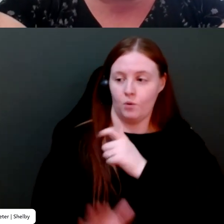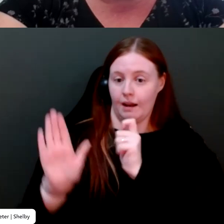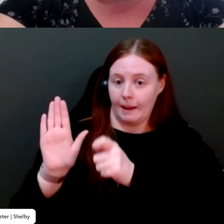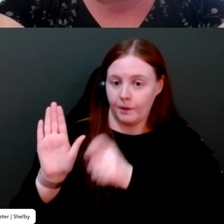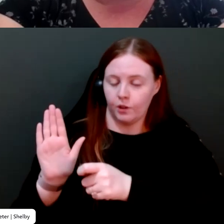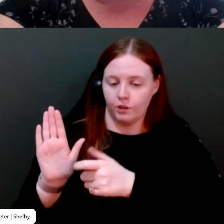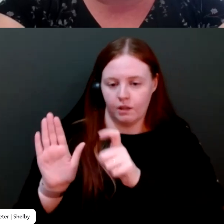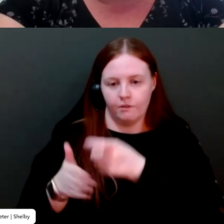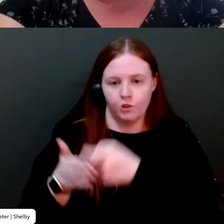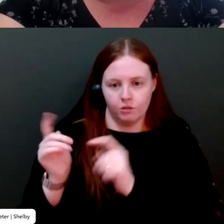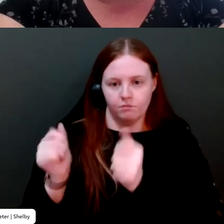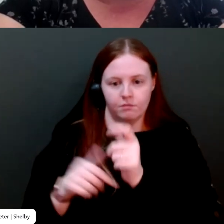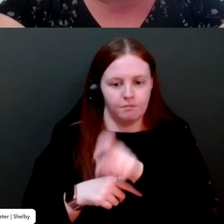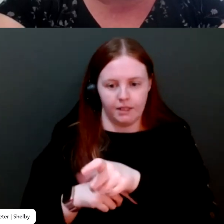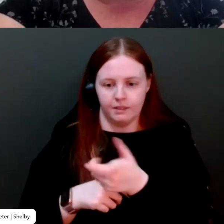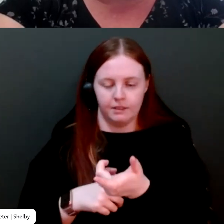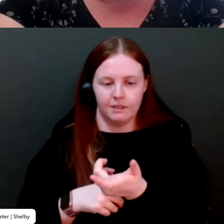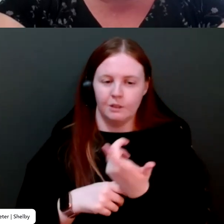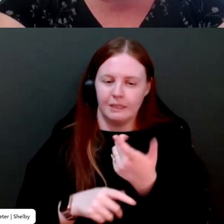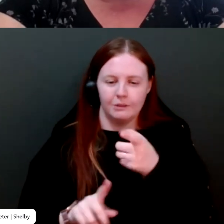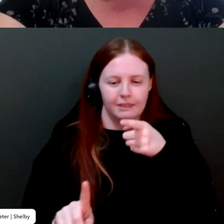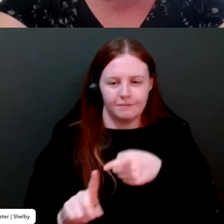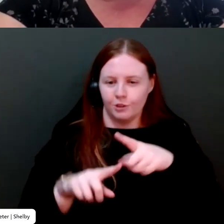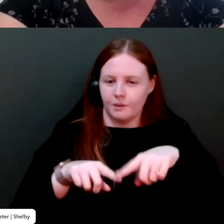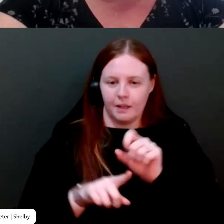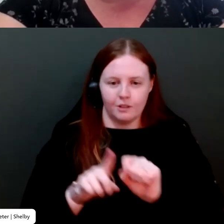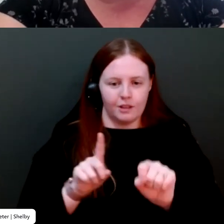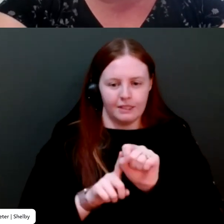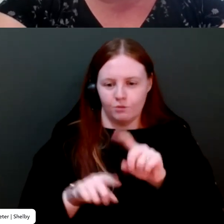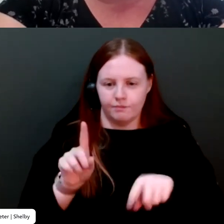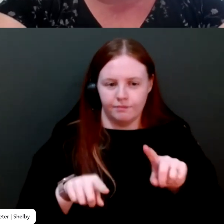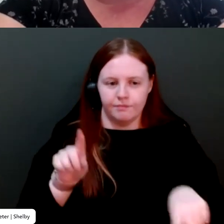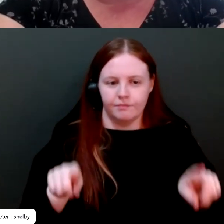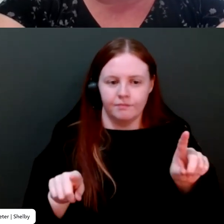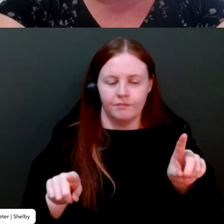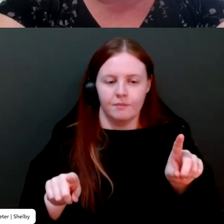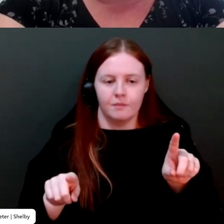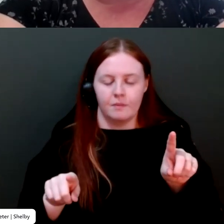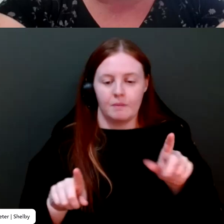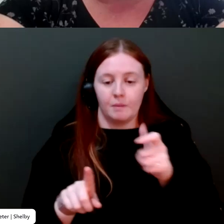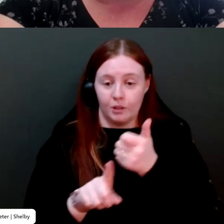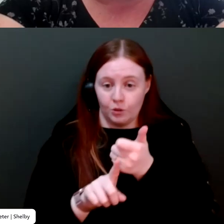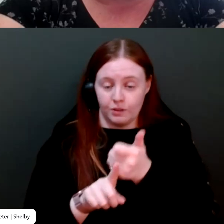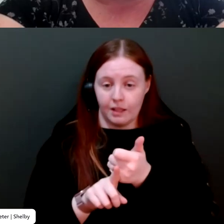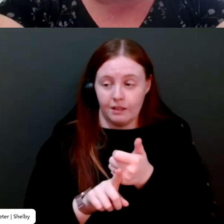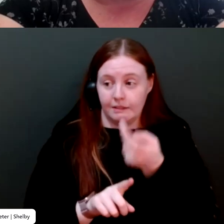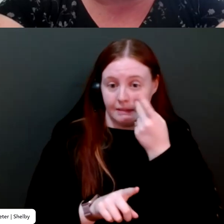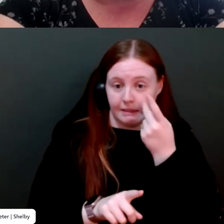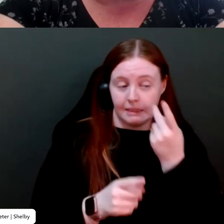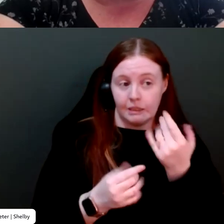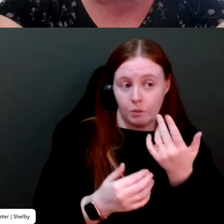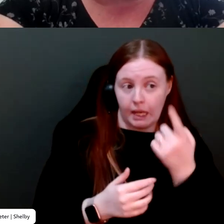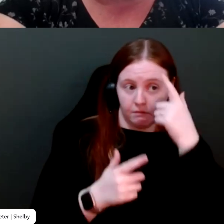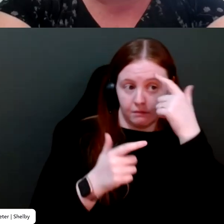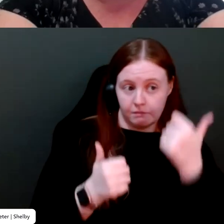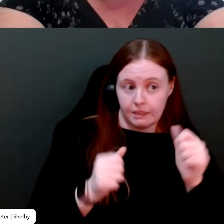Like it's a little bit situational, but you wouldn't not charge waiting to flush out if there's capacity concerns, if that